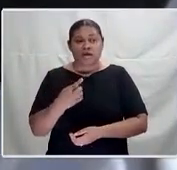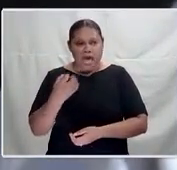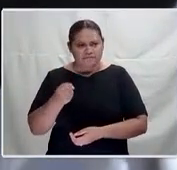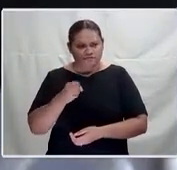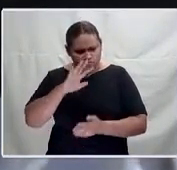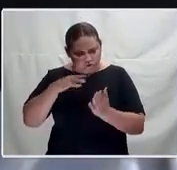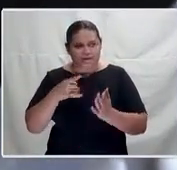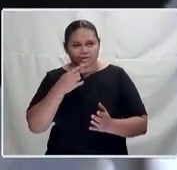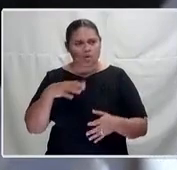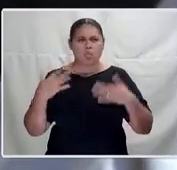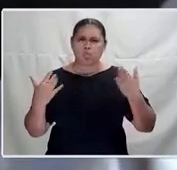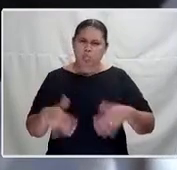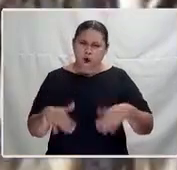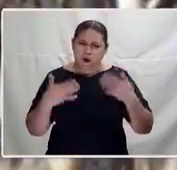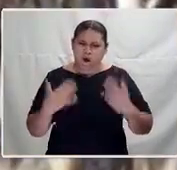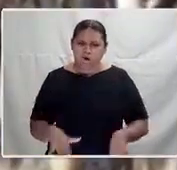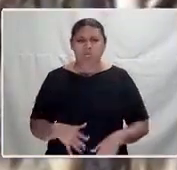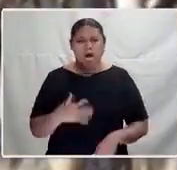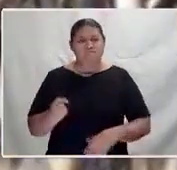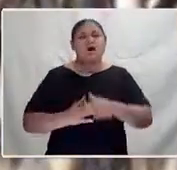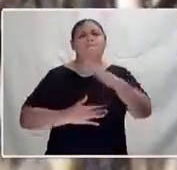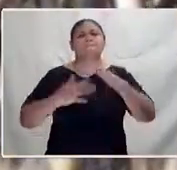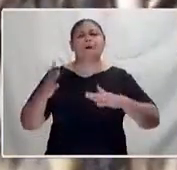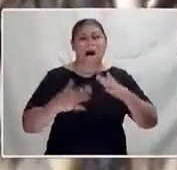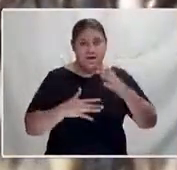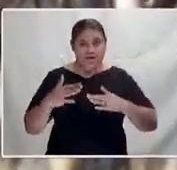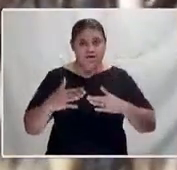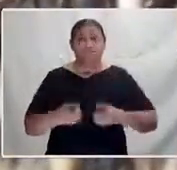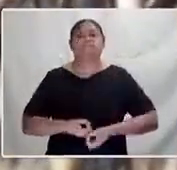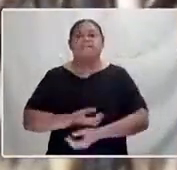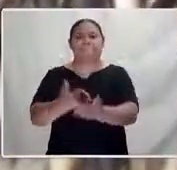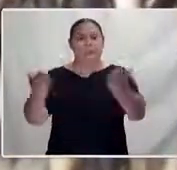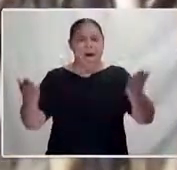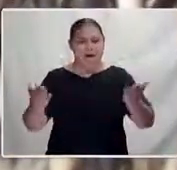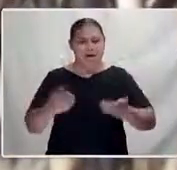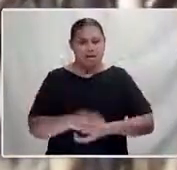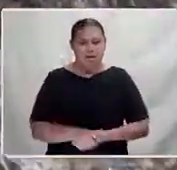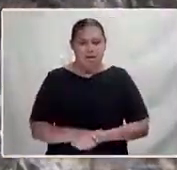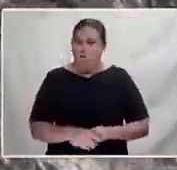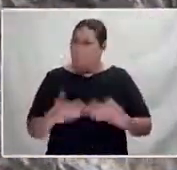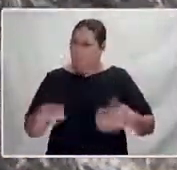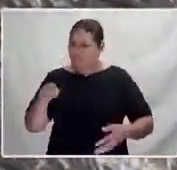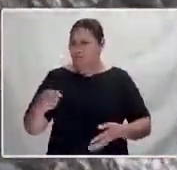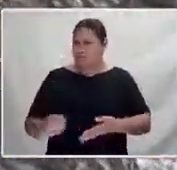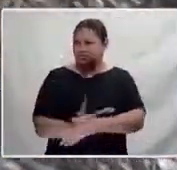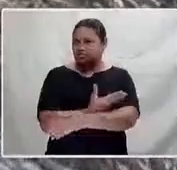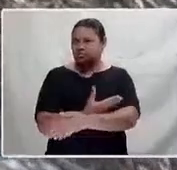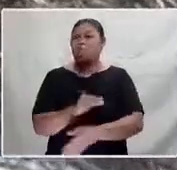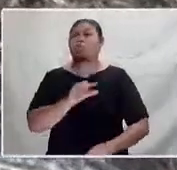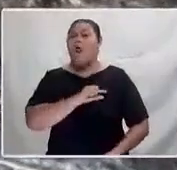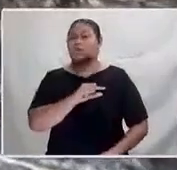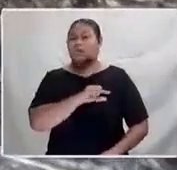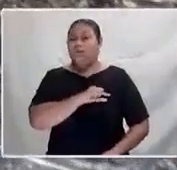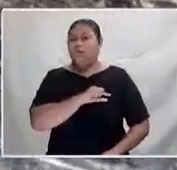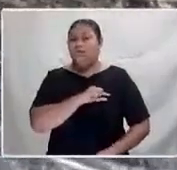inspections is the alarming prevalence of burnt cane being supplied, which significantly impacts the overall quality of